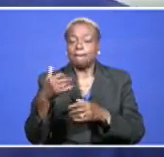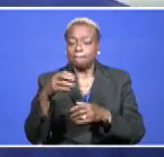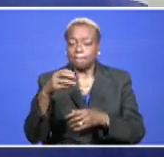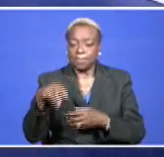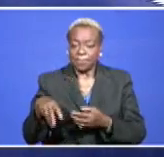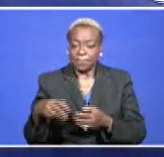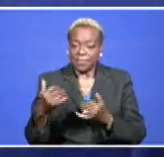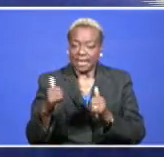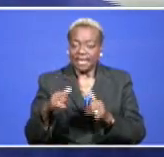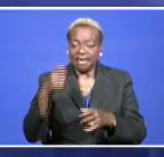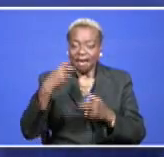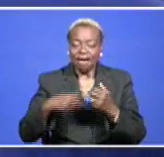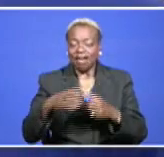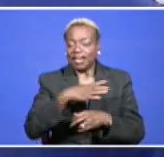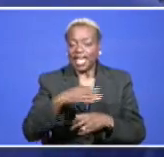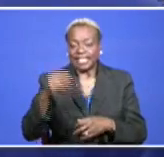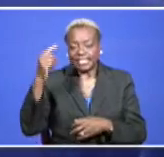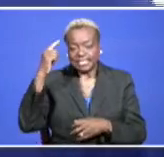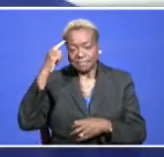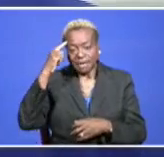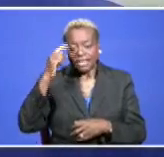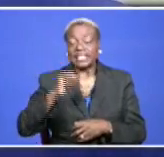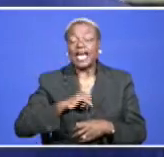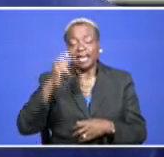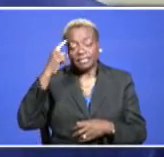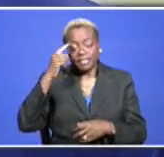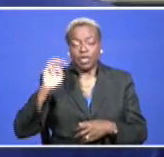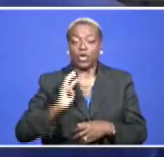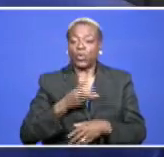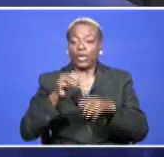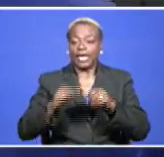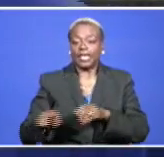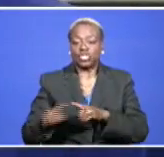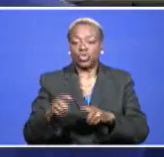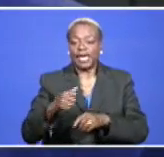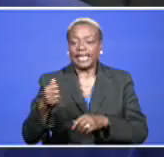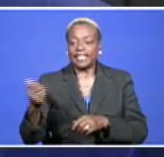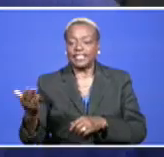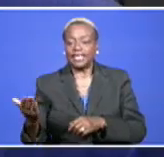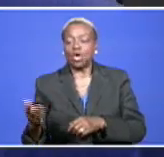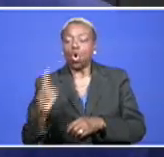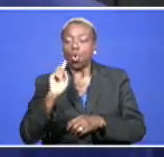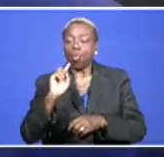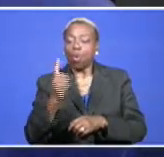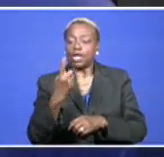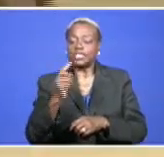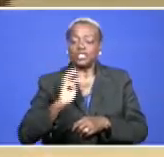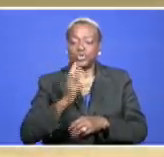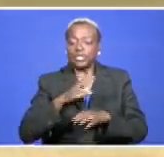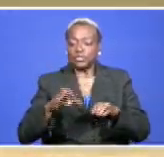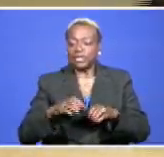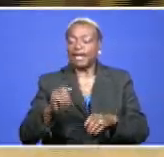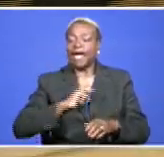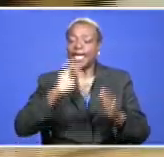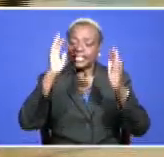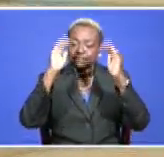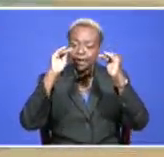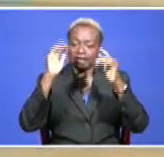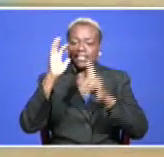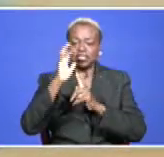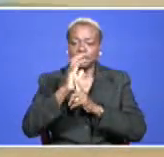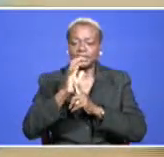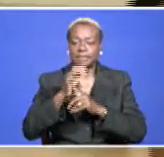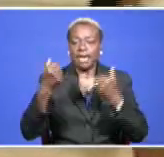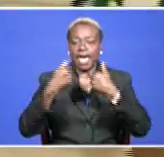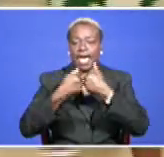smart, I feel that we can do anything. So once we come out and do that, I expect a championship. Game